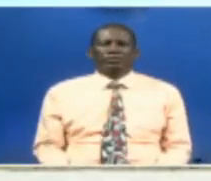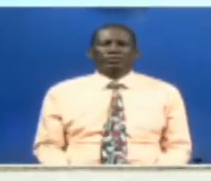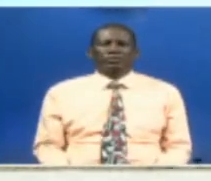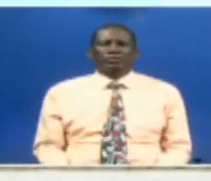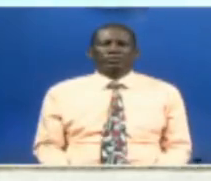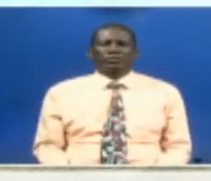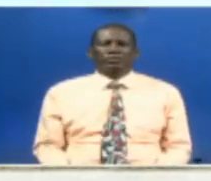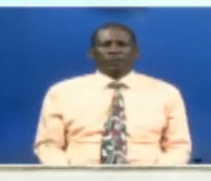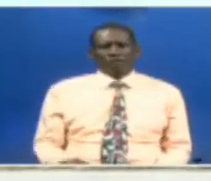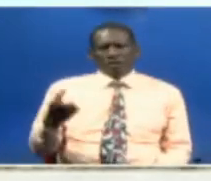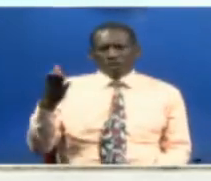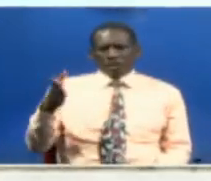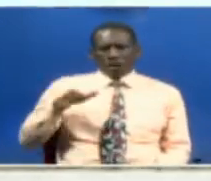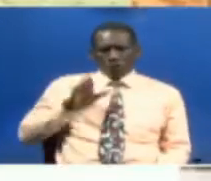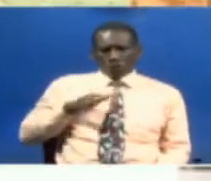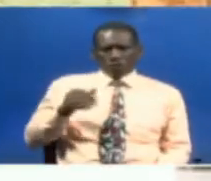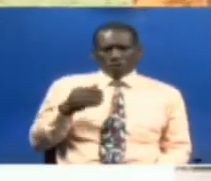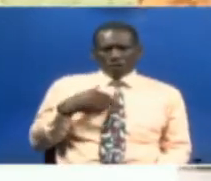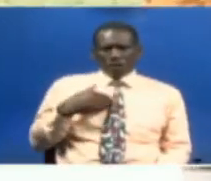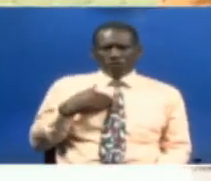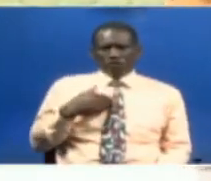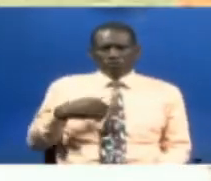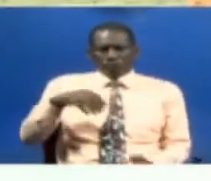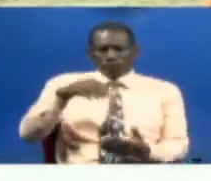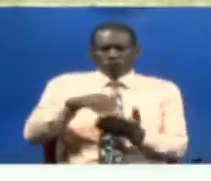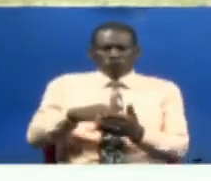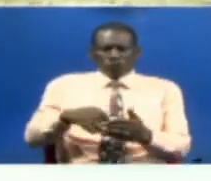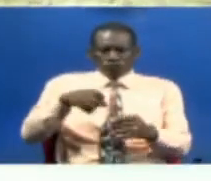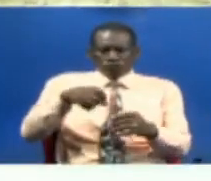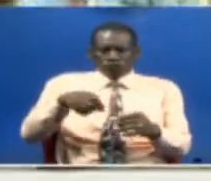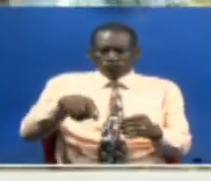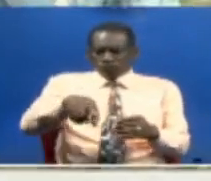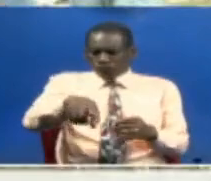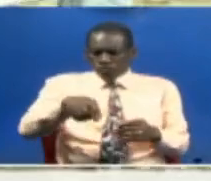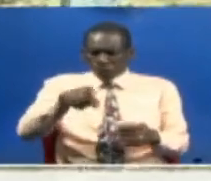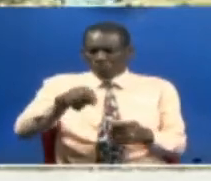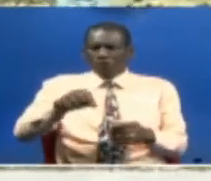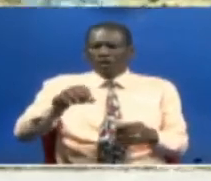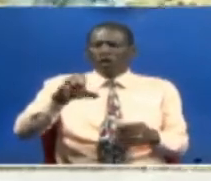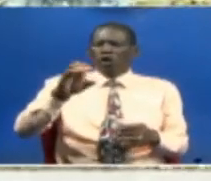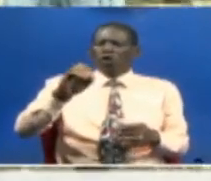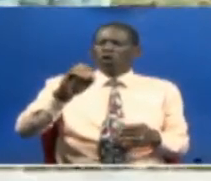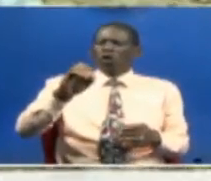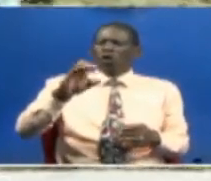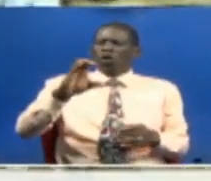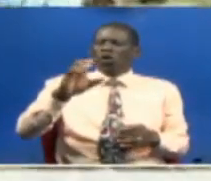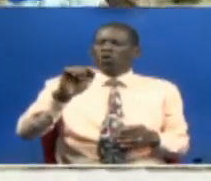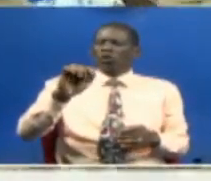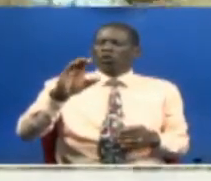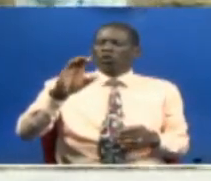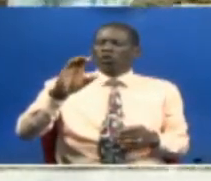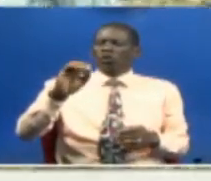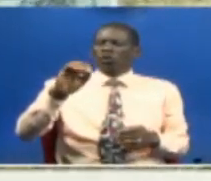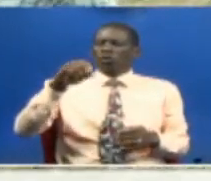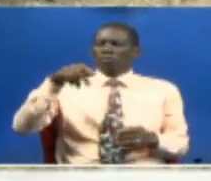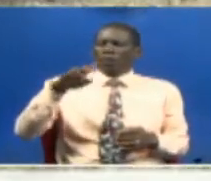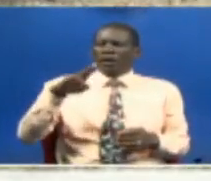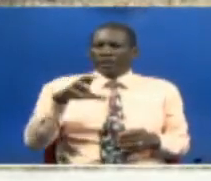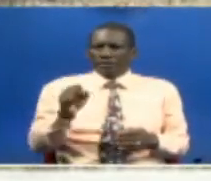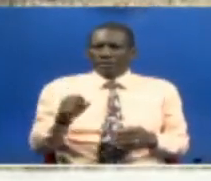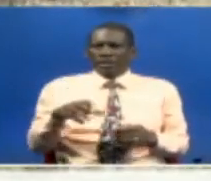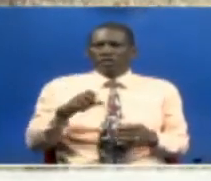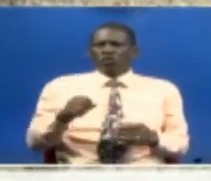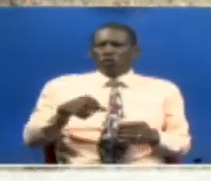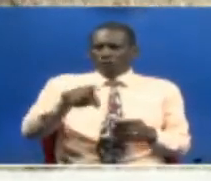And here, women have the front seat in octopus fishing. The area was deserted, and fishing has traditionally been a male-dominated